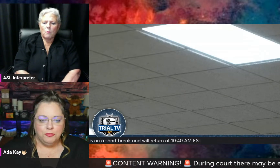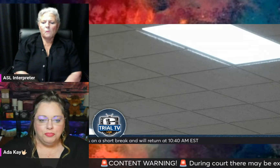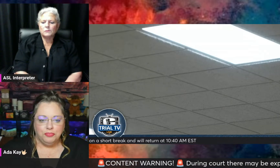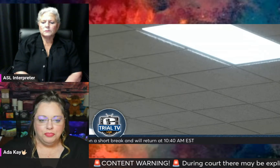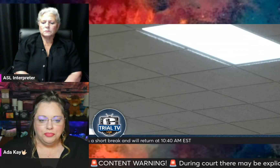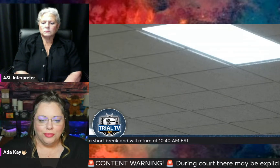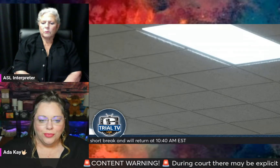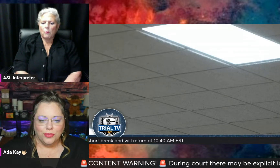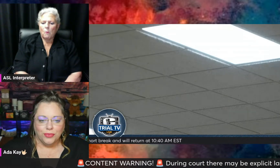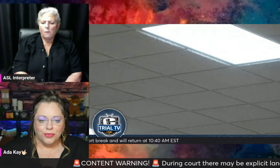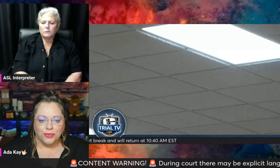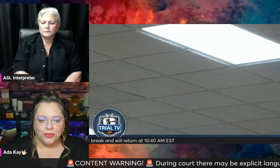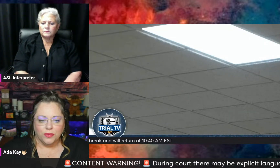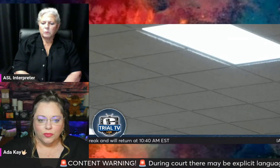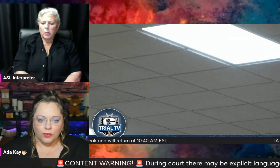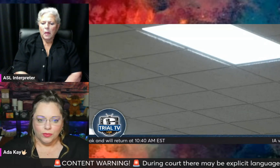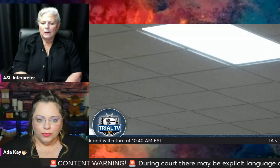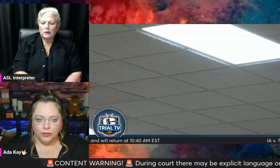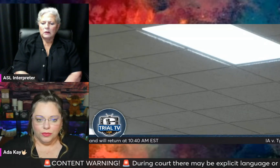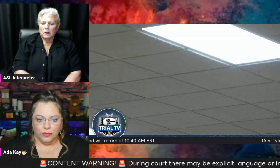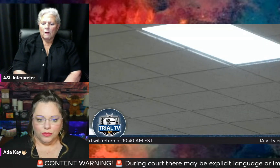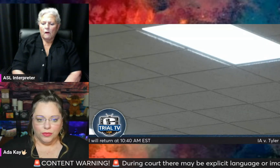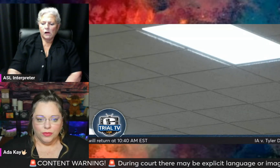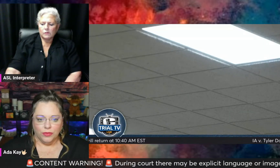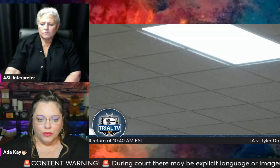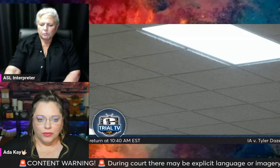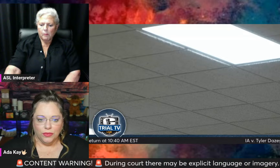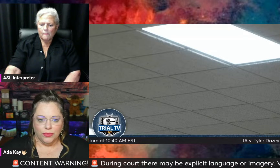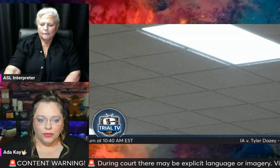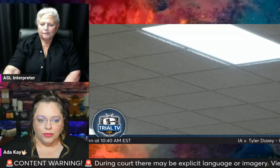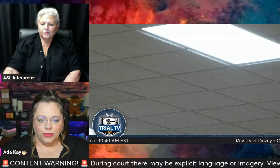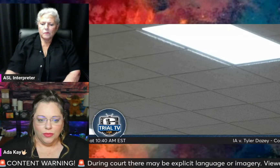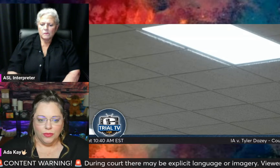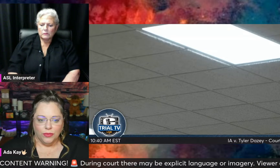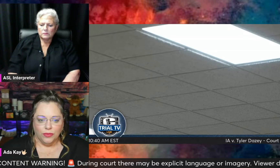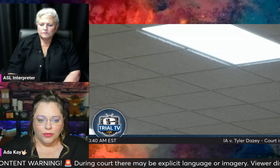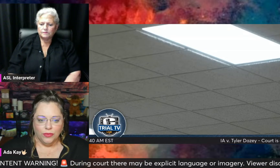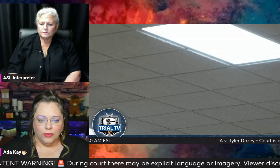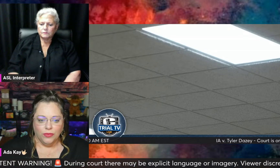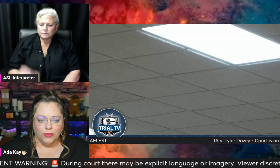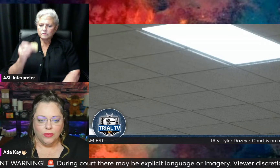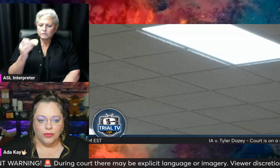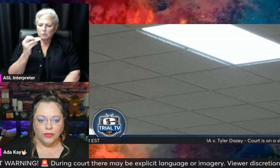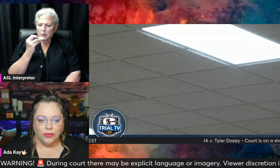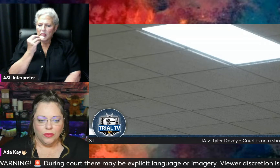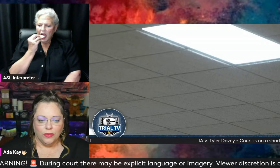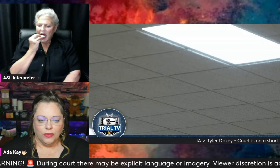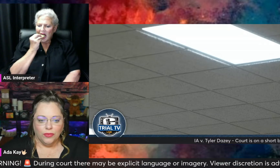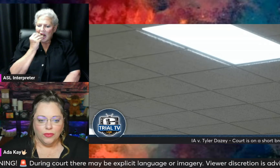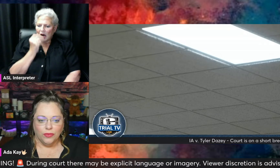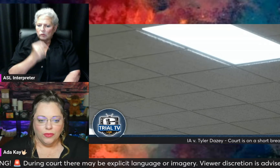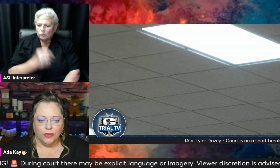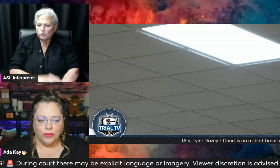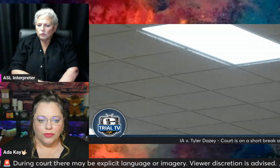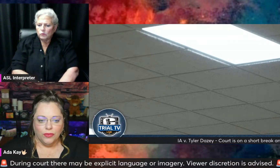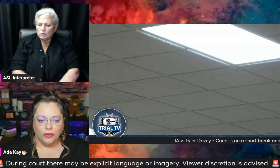do Joe next and then you want Heidi? Yes. Preferably you and then Joe and then Heidi.